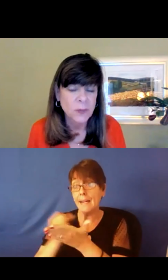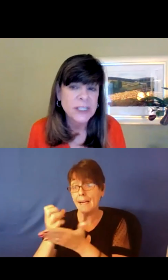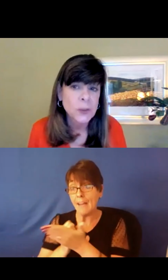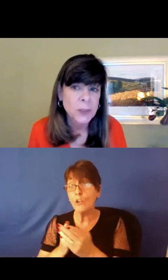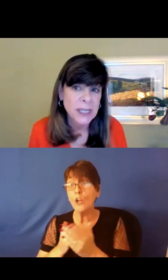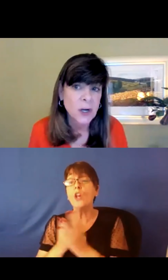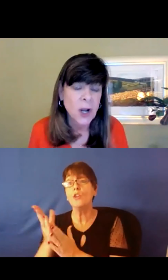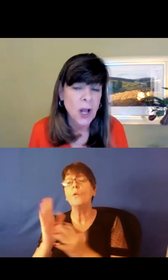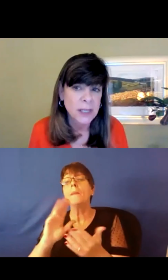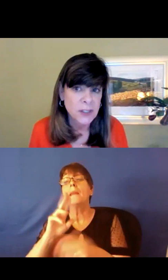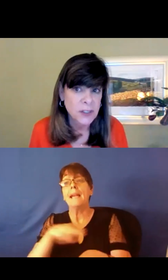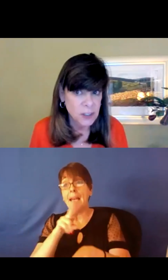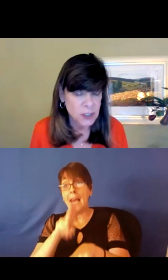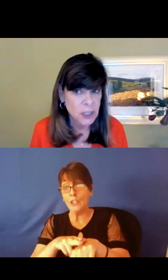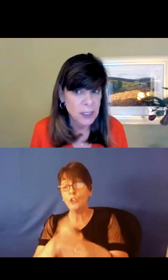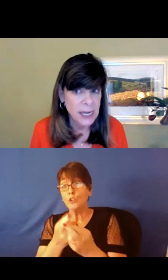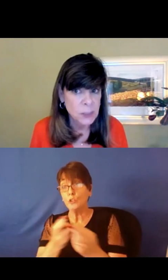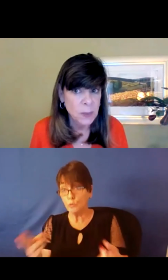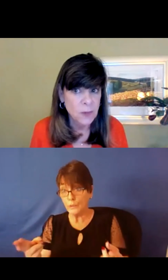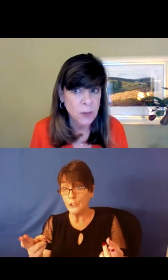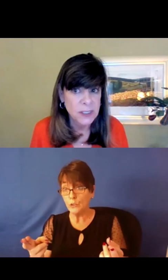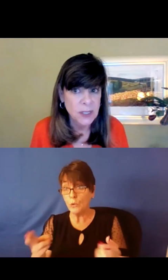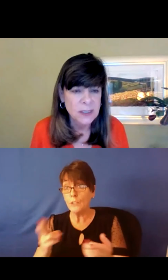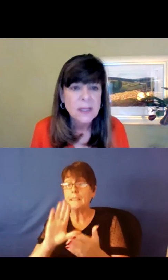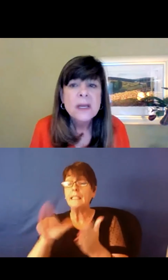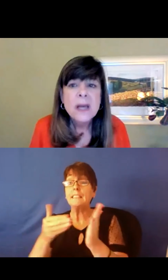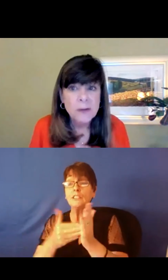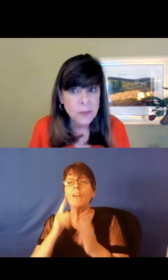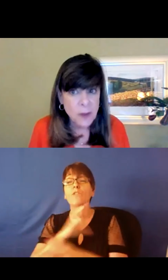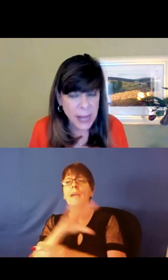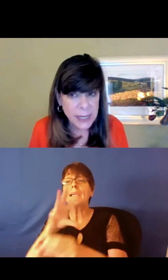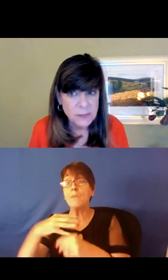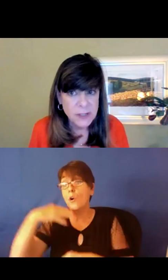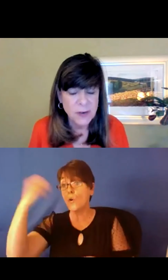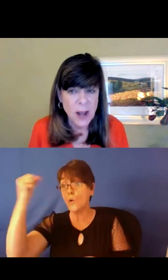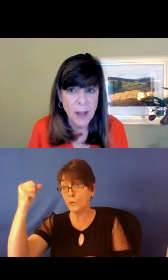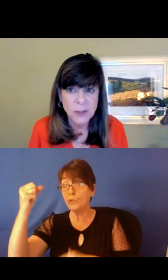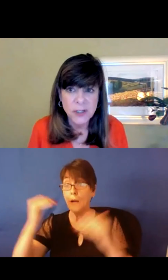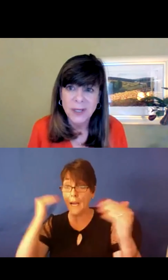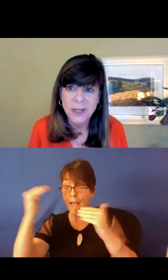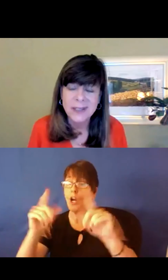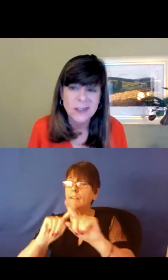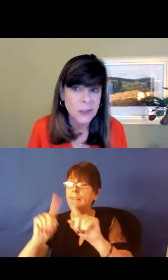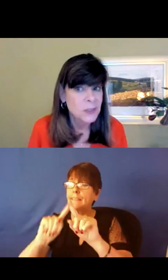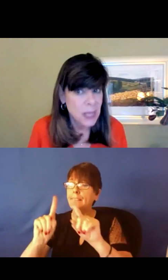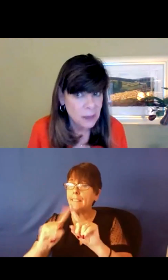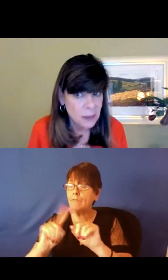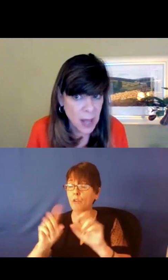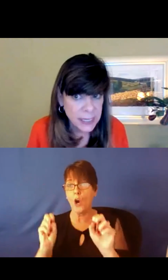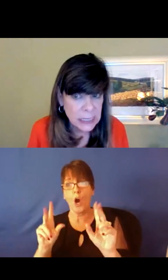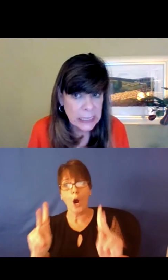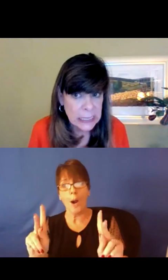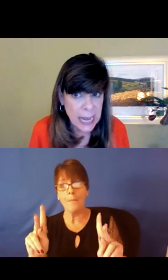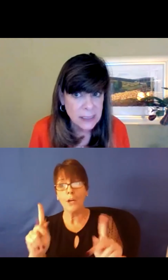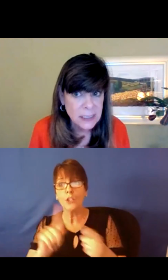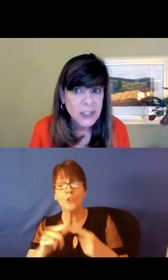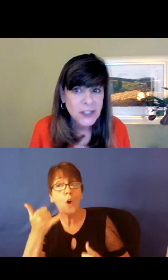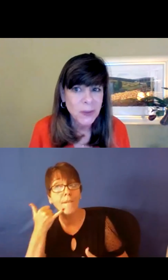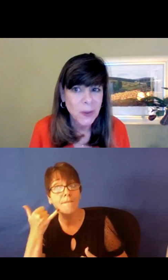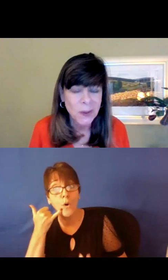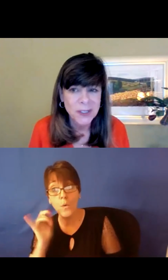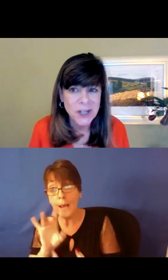the National Resource Center on the social engagement of older adults, a variety of different opportunities to telephonically